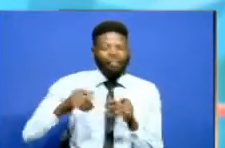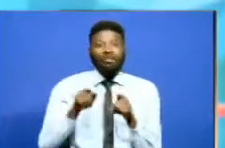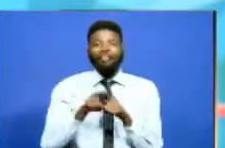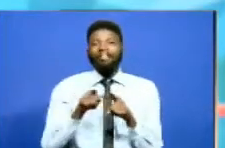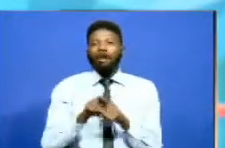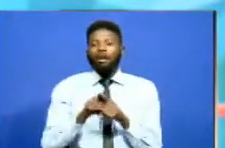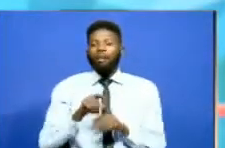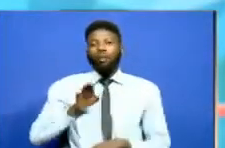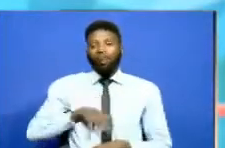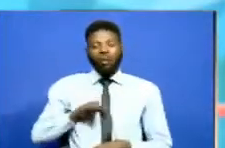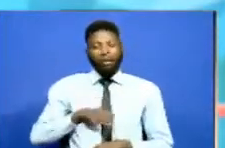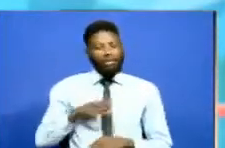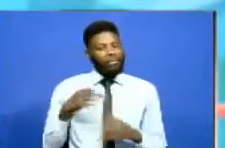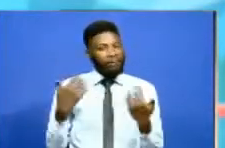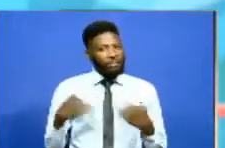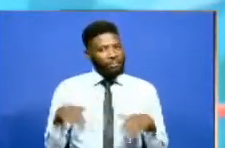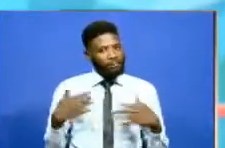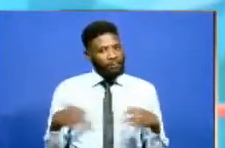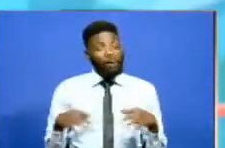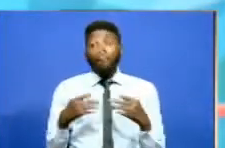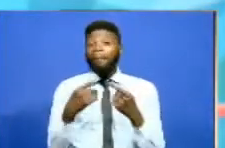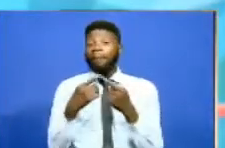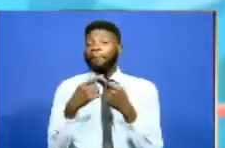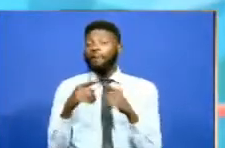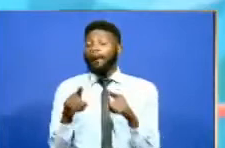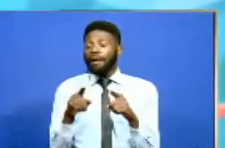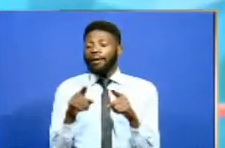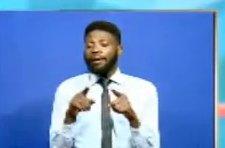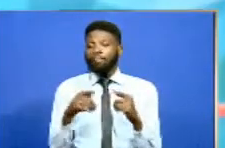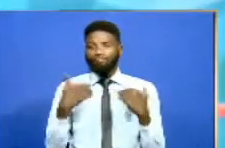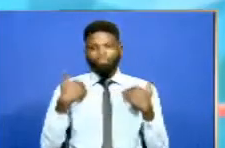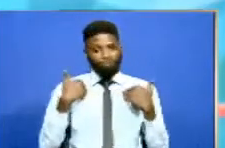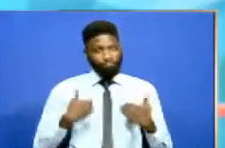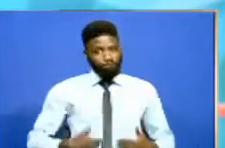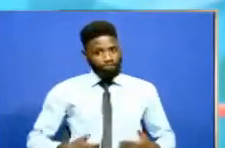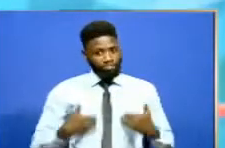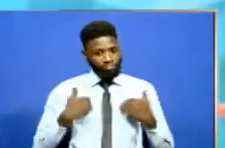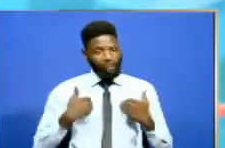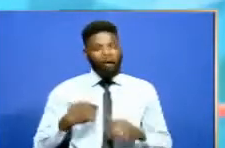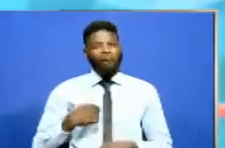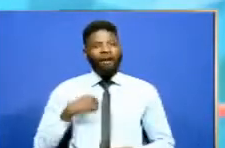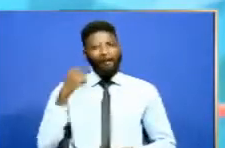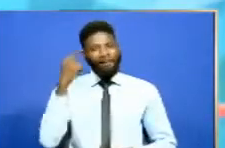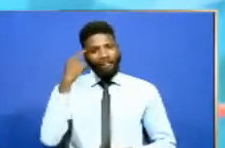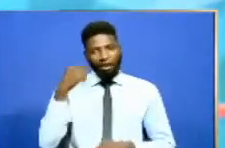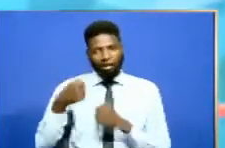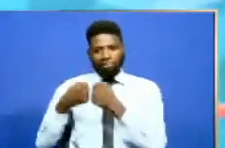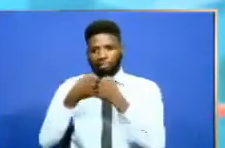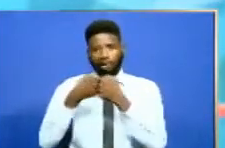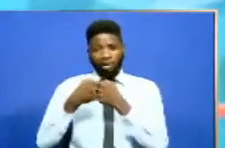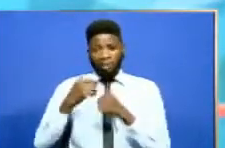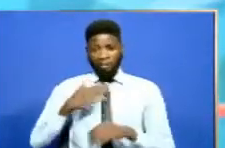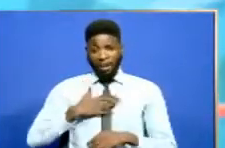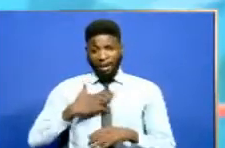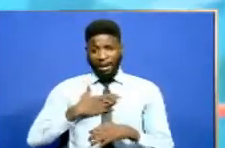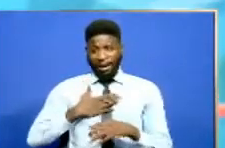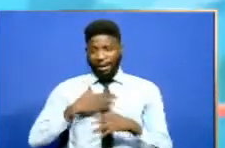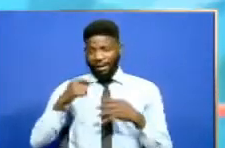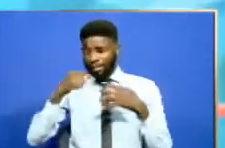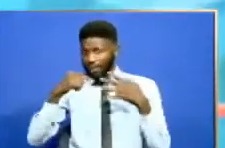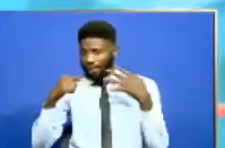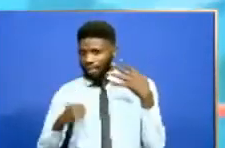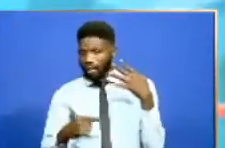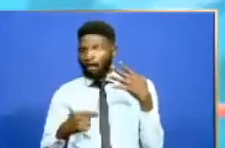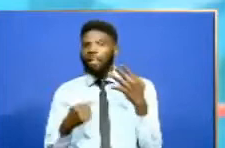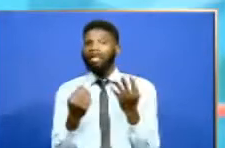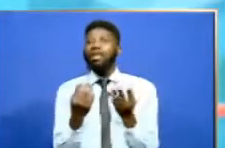before. However, for me, I think my challenges were eased